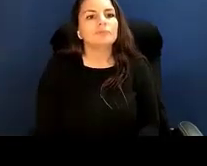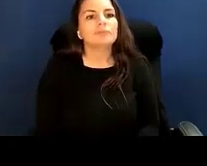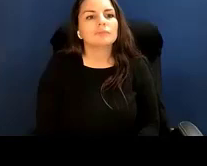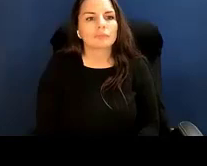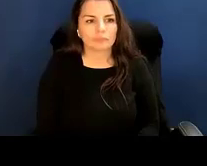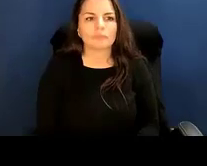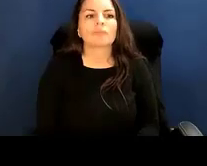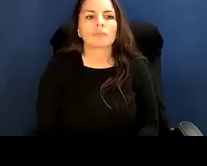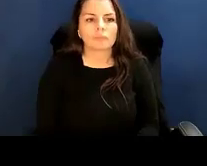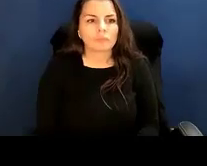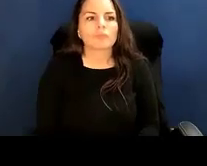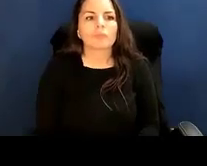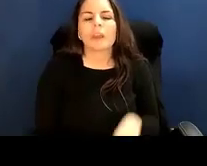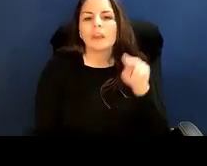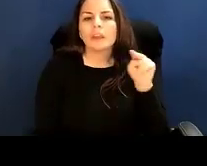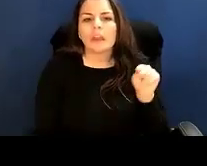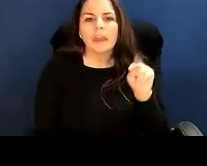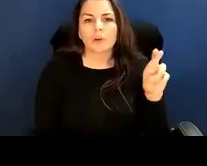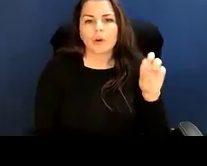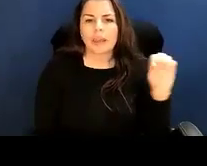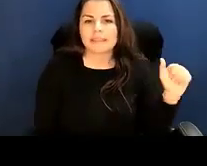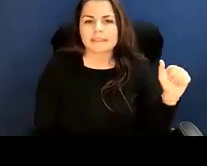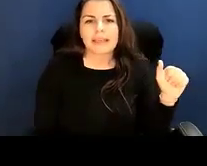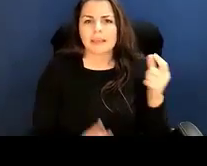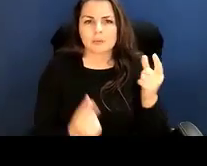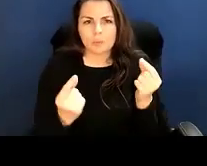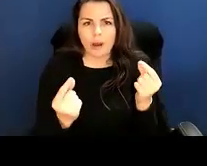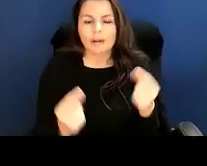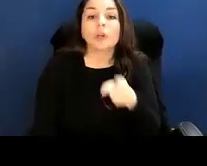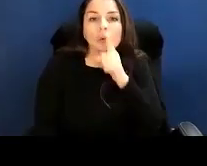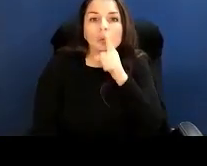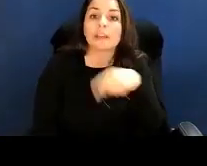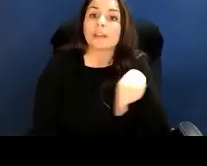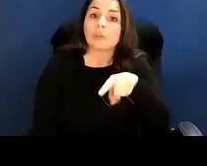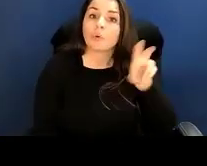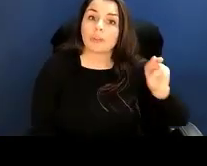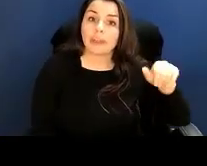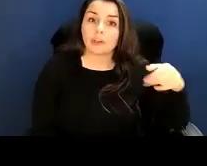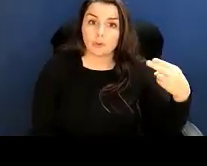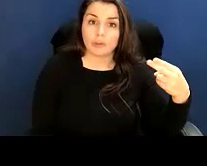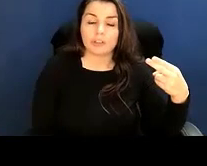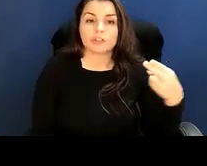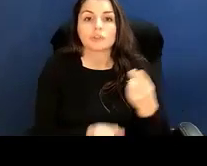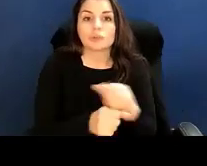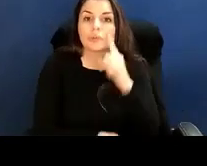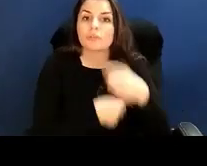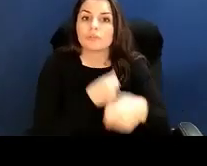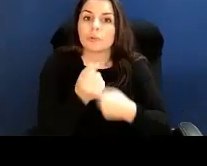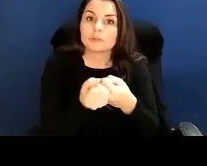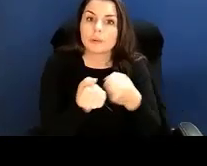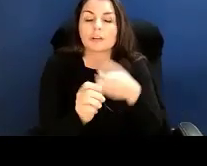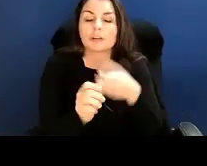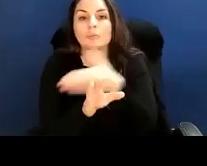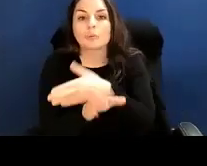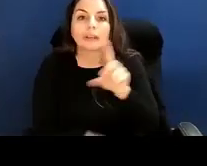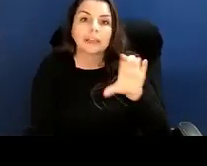All right, so what are NRSA programs? So these are ways that NIH uses to support the training of pre-docs,